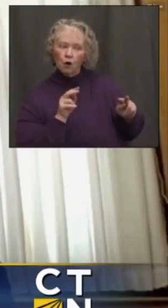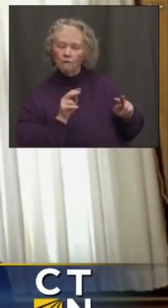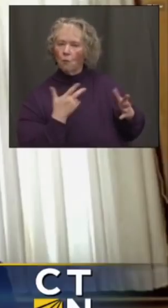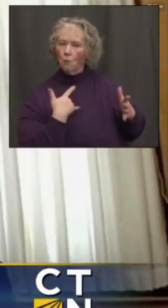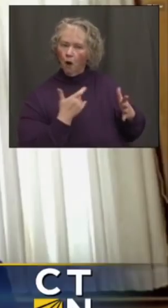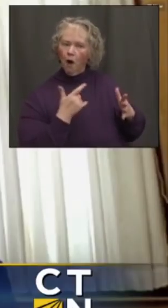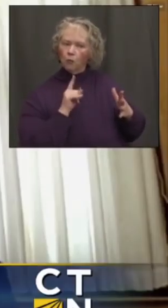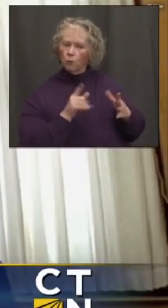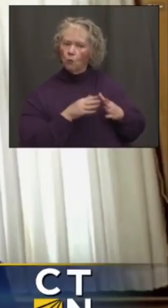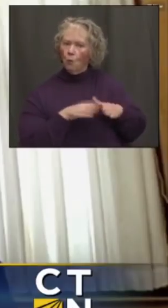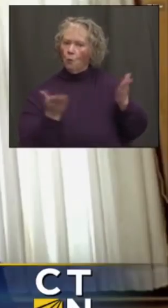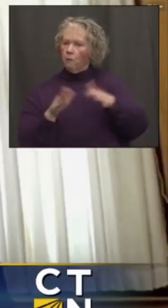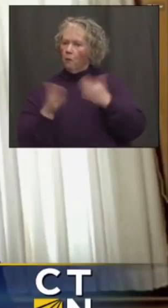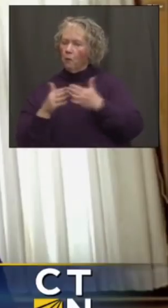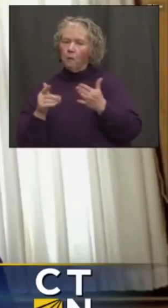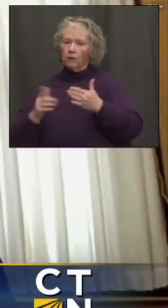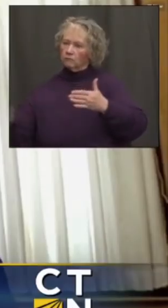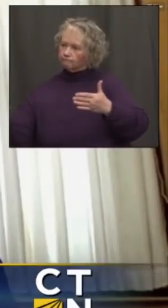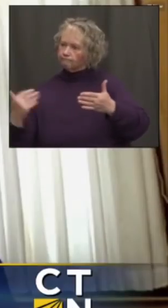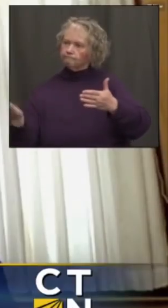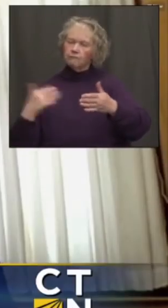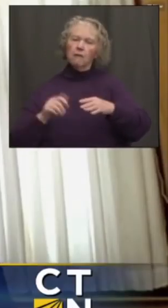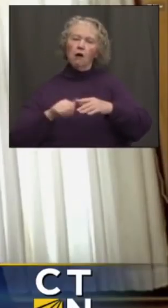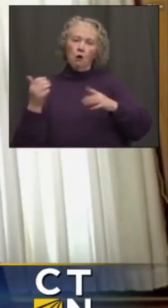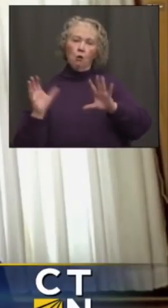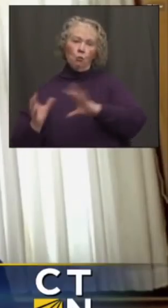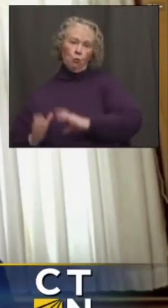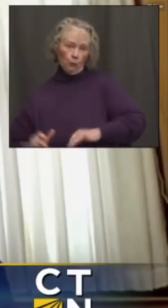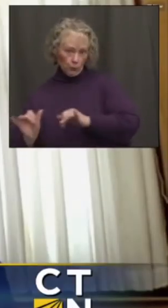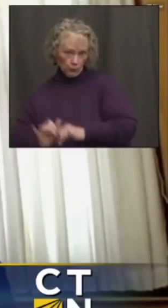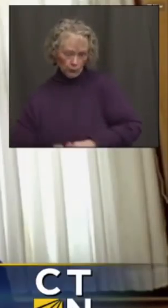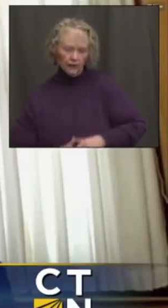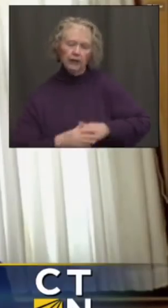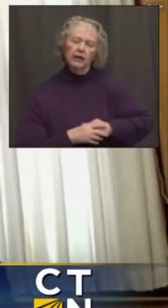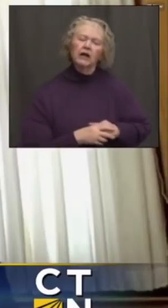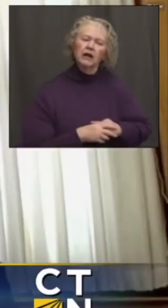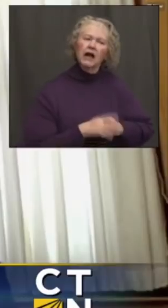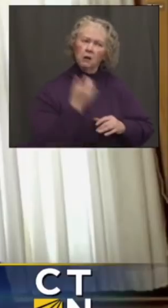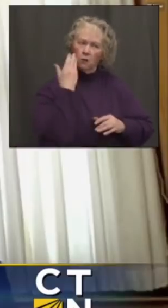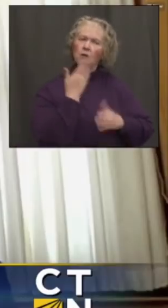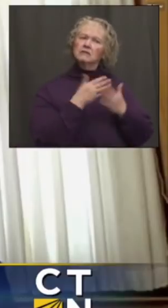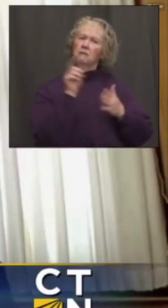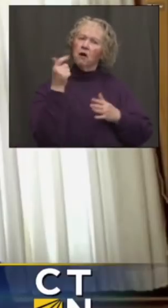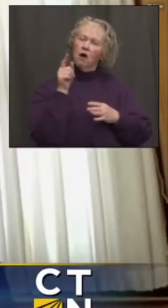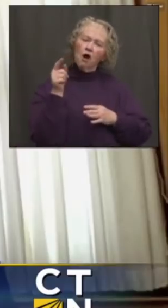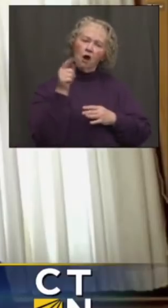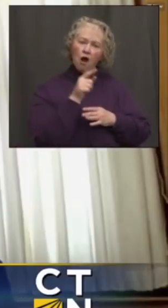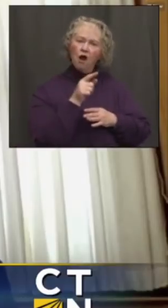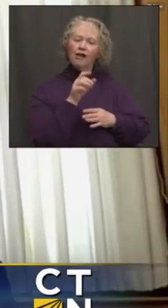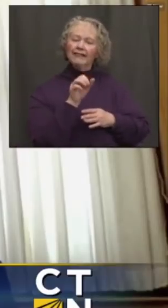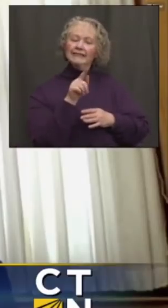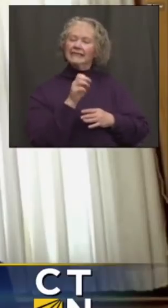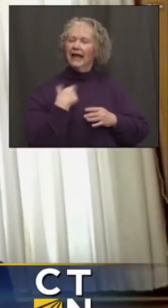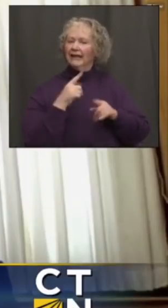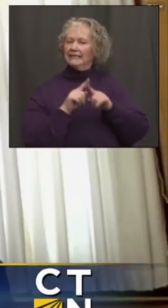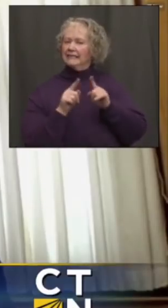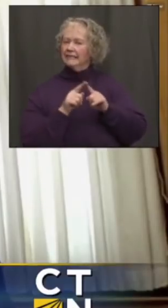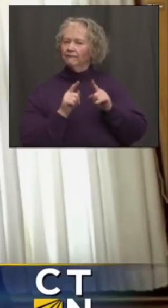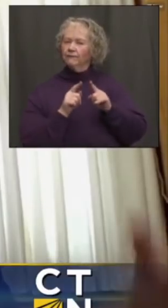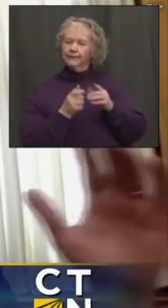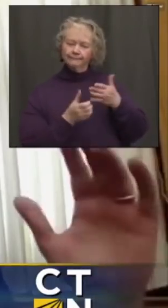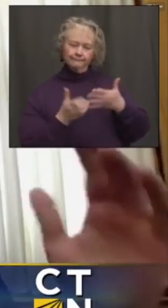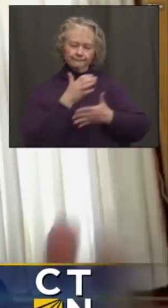above, last week, he expected it would take, 3 to 4 weeks to get through that group, at which point in time, we're